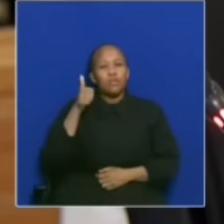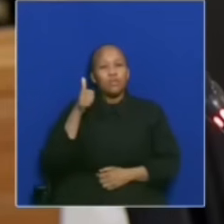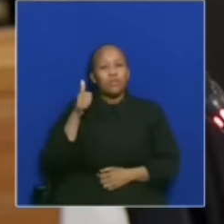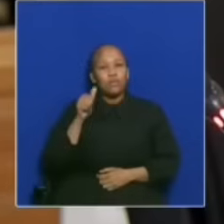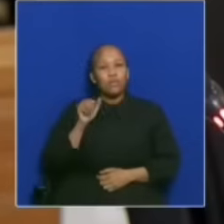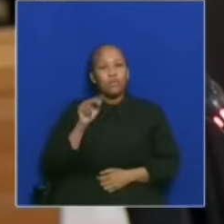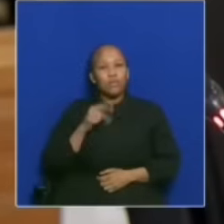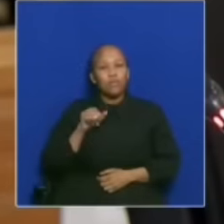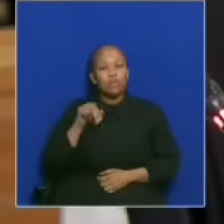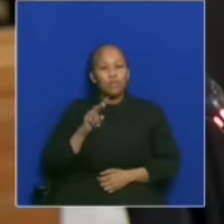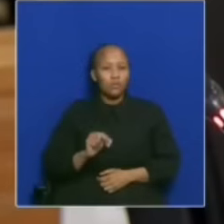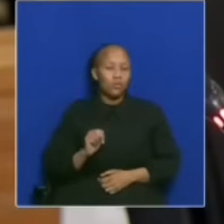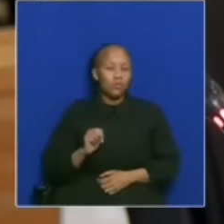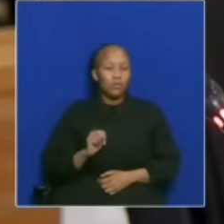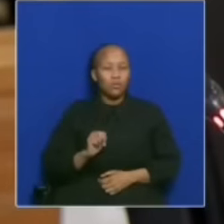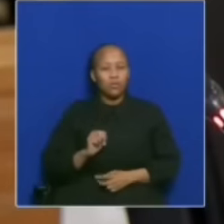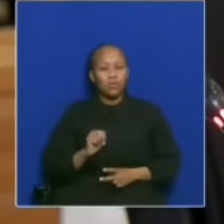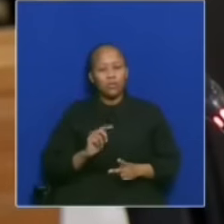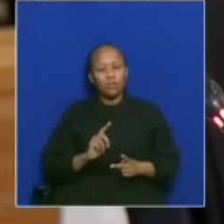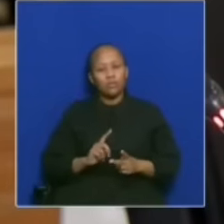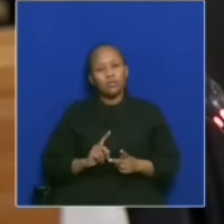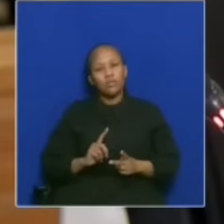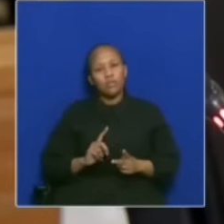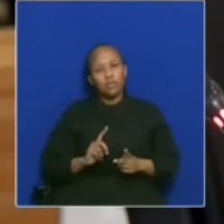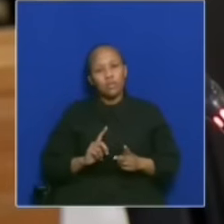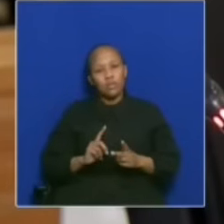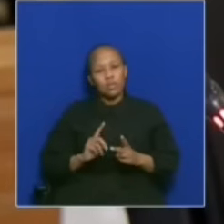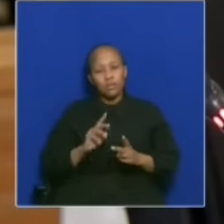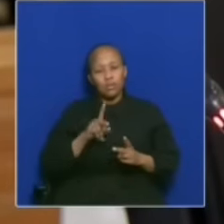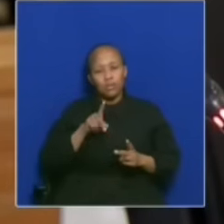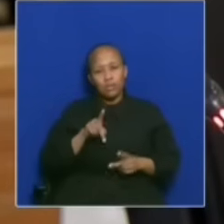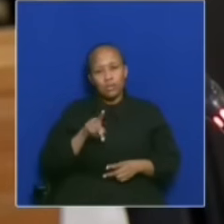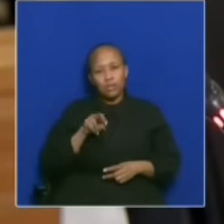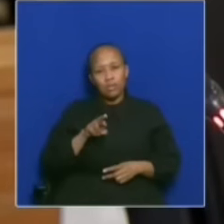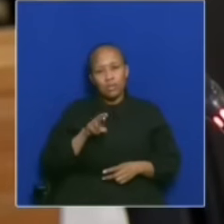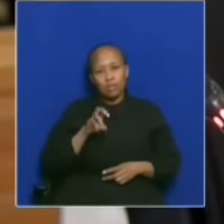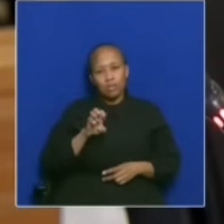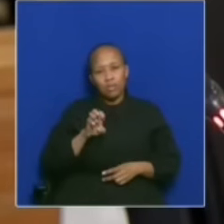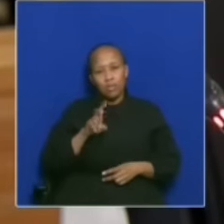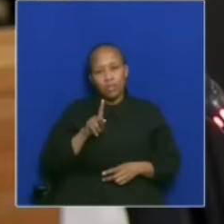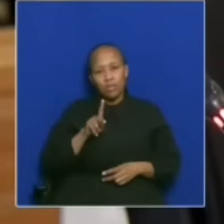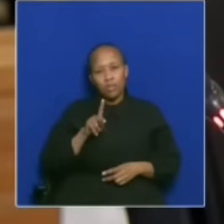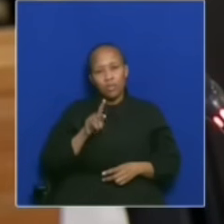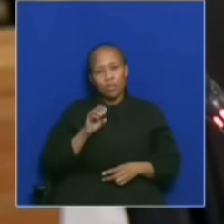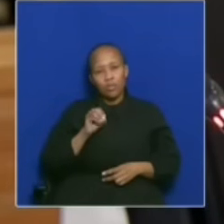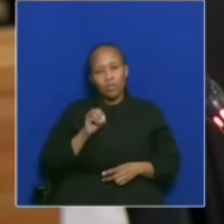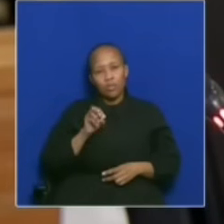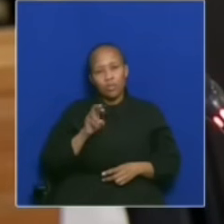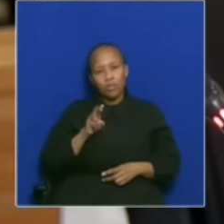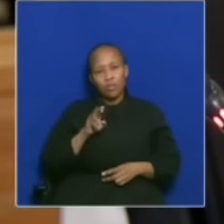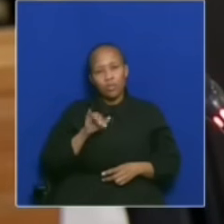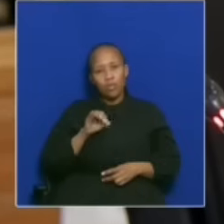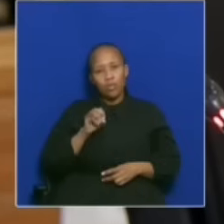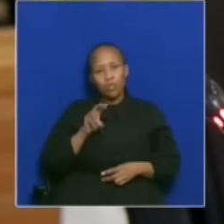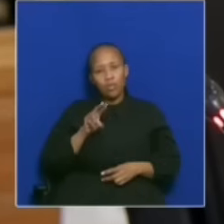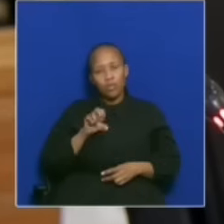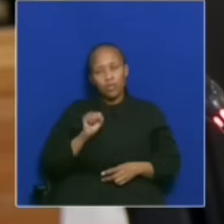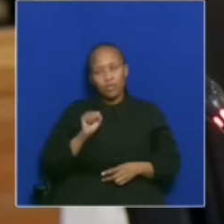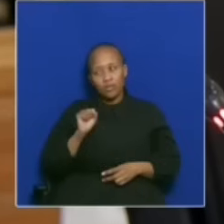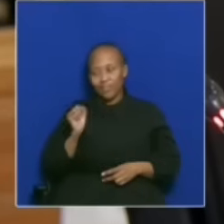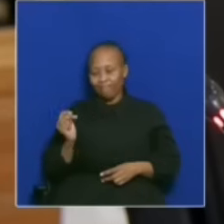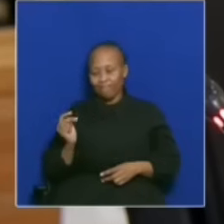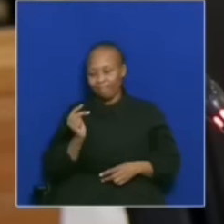Ptorius. And Chair, you'll recall that we heard